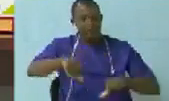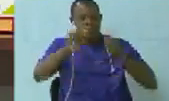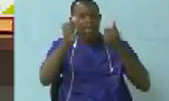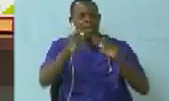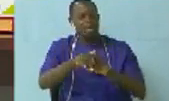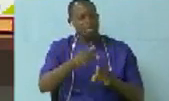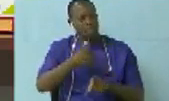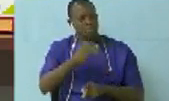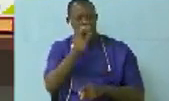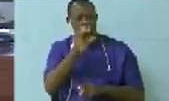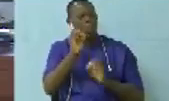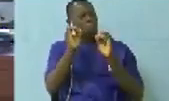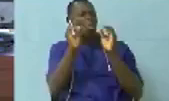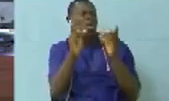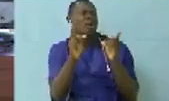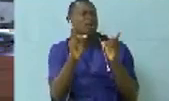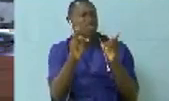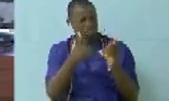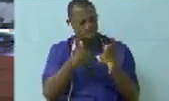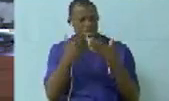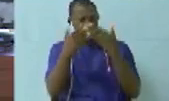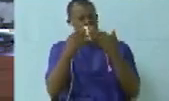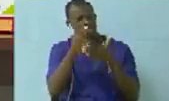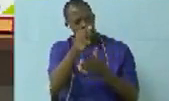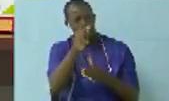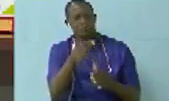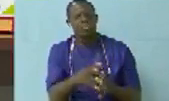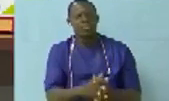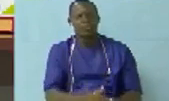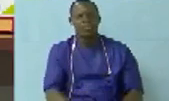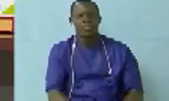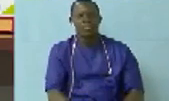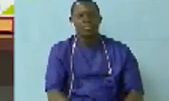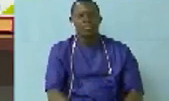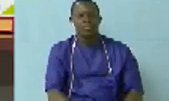said, okay, I told you.